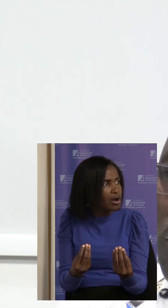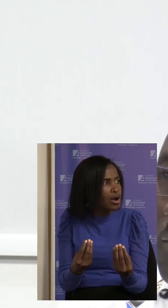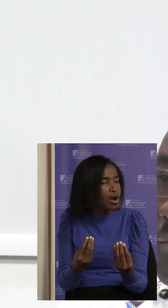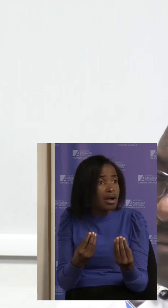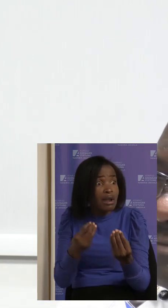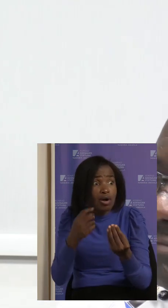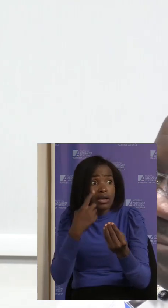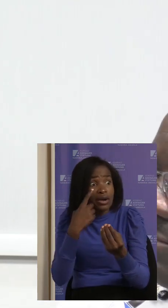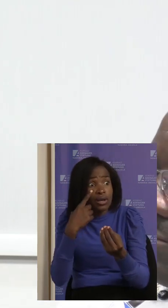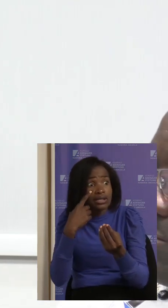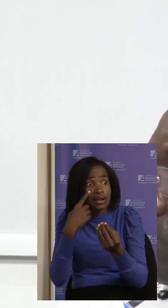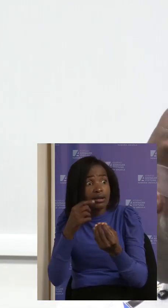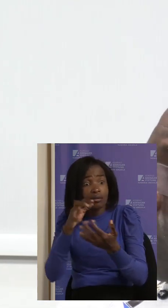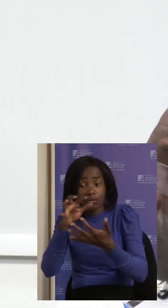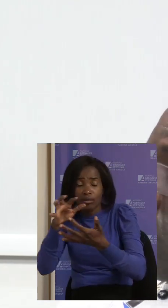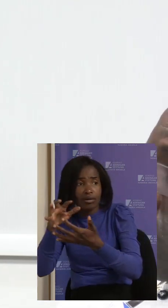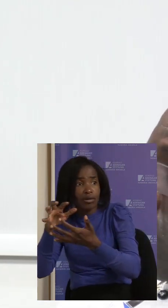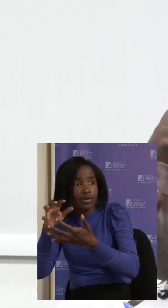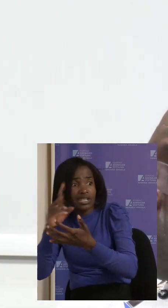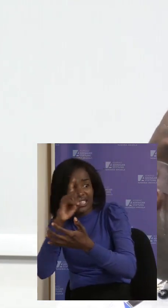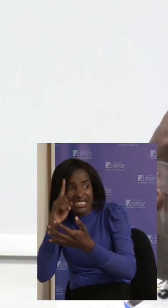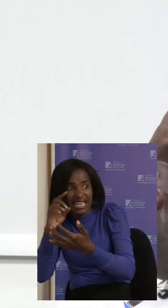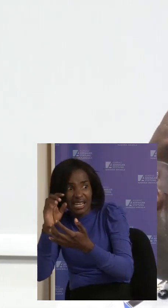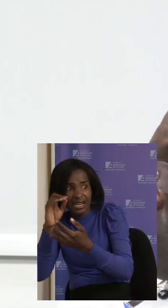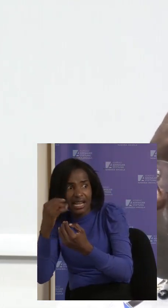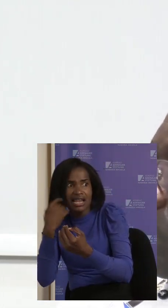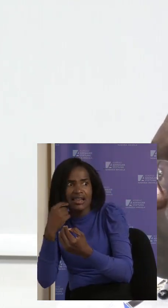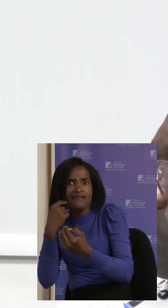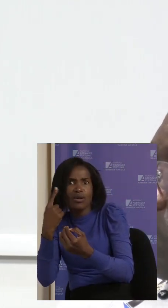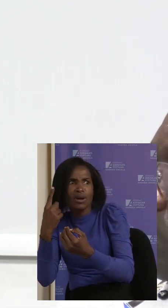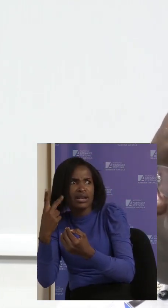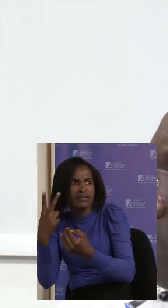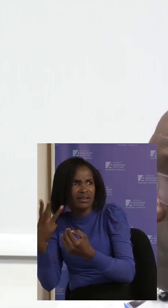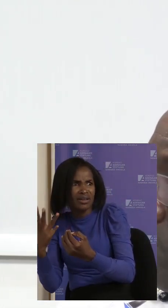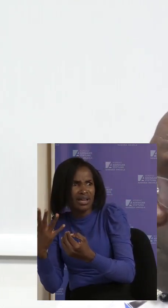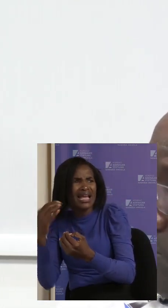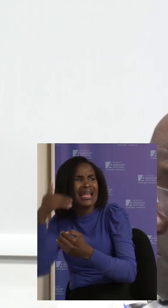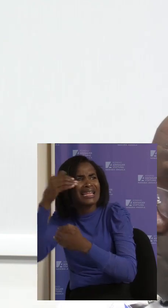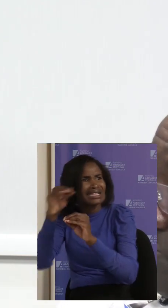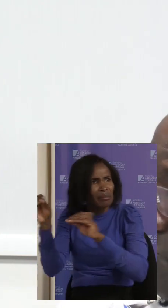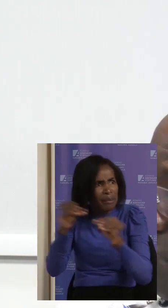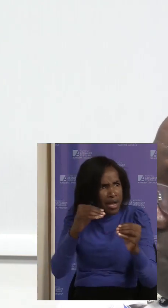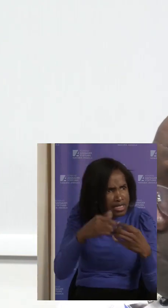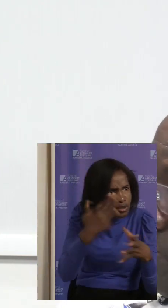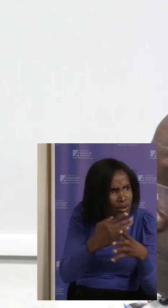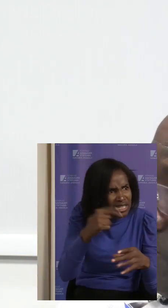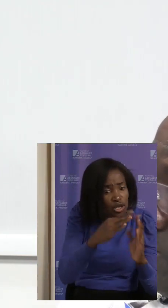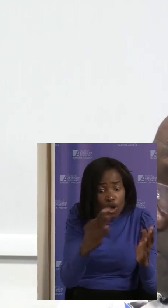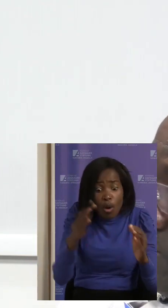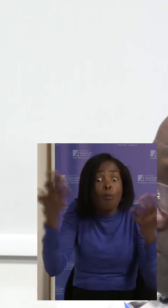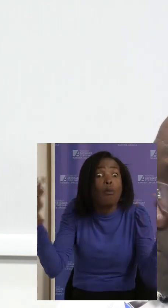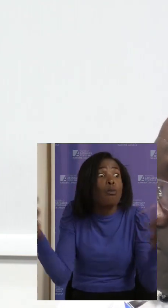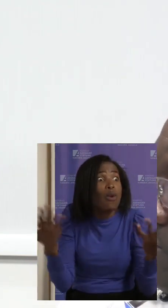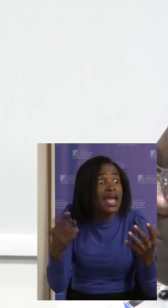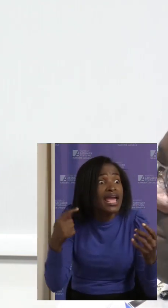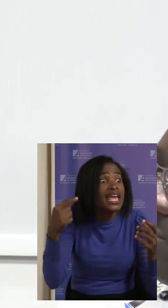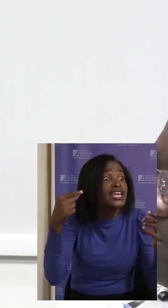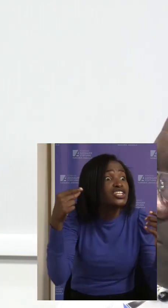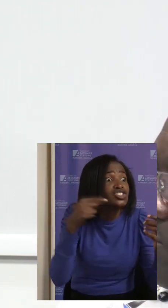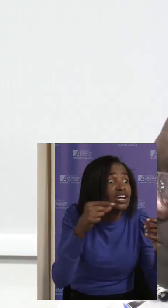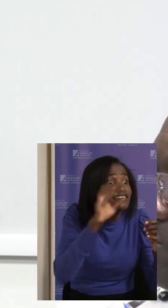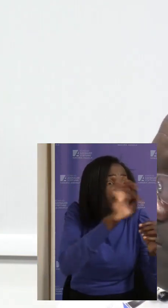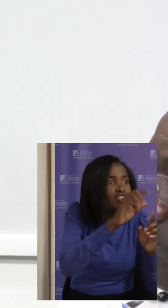transcript. Then as a parent, I'm struggling to look for, you are going to be teaching geography. Where is the geography in your degree, which